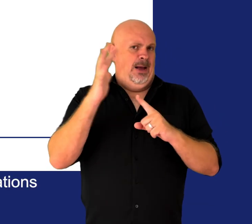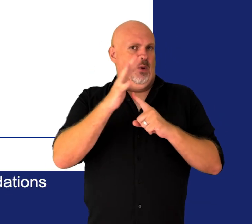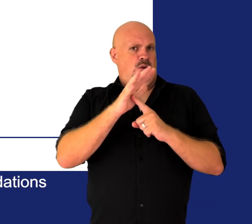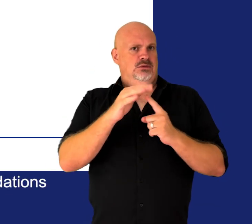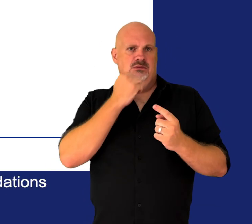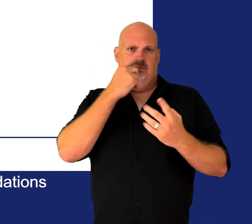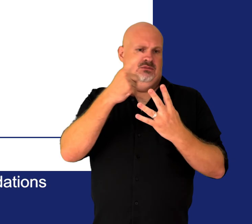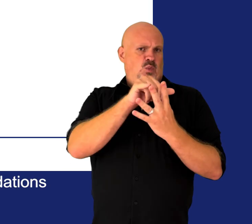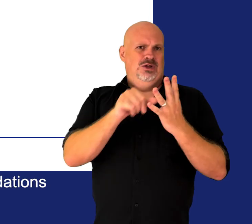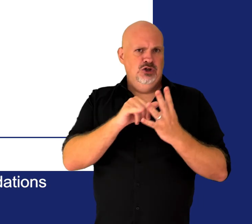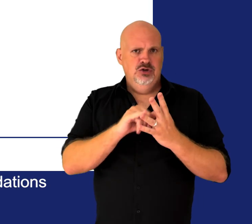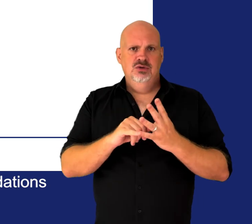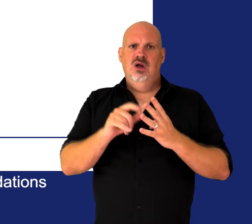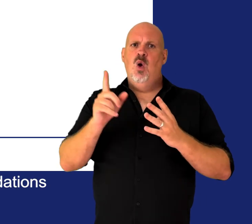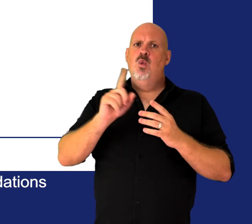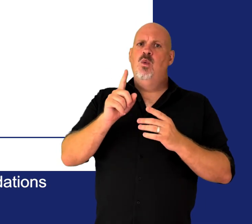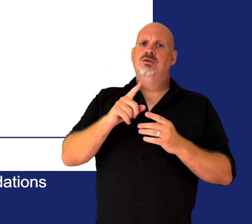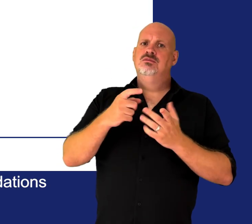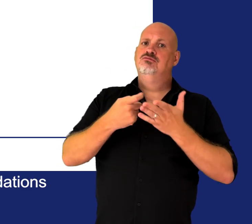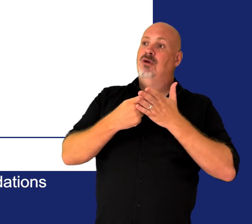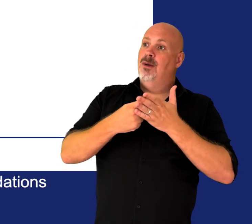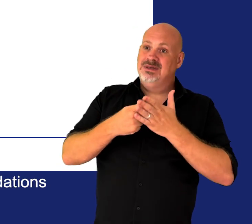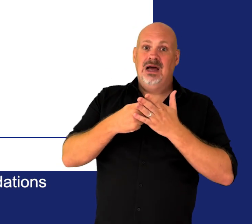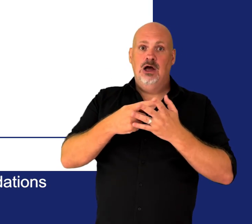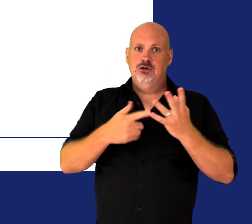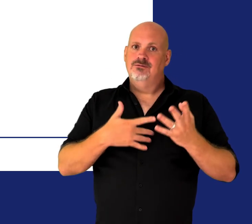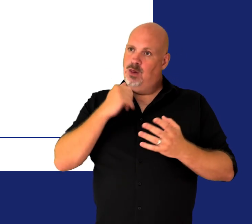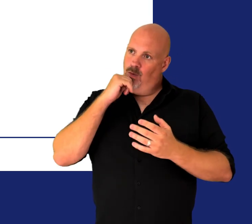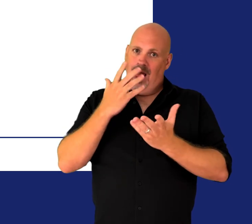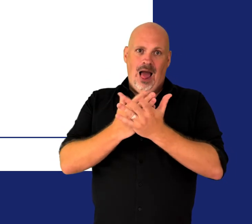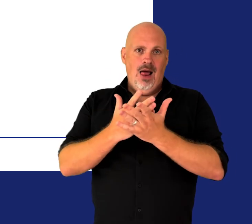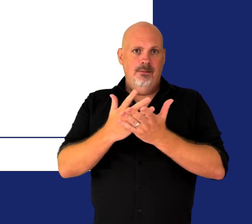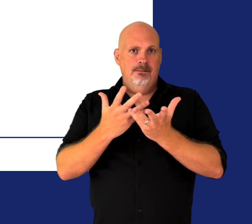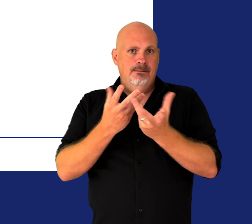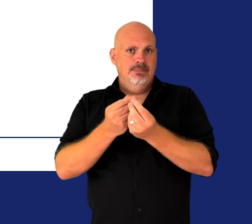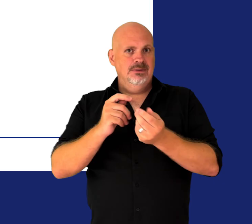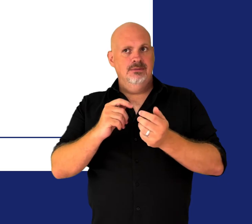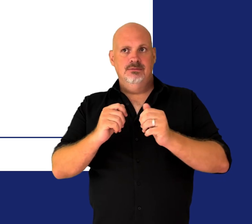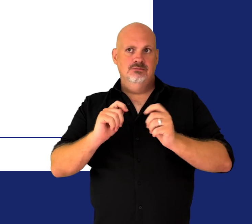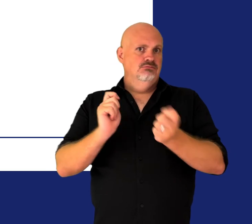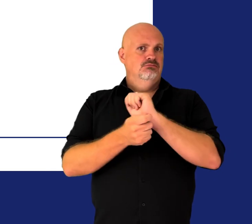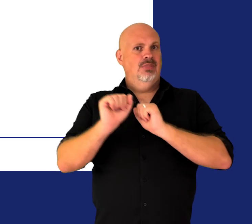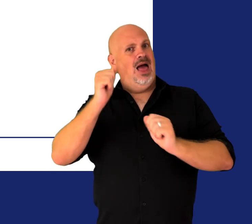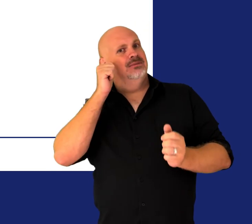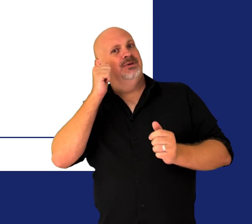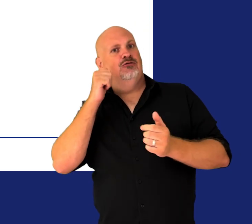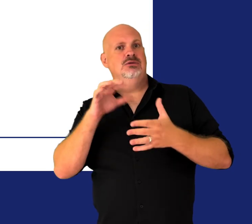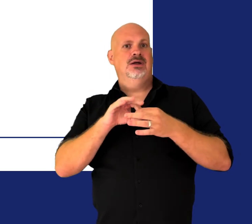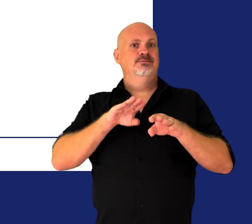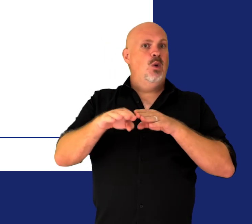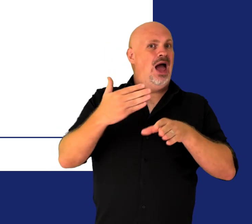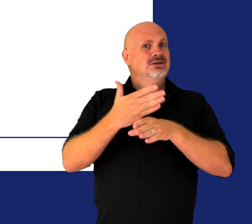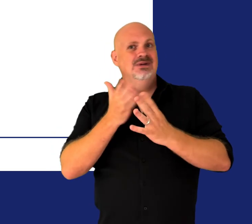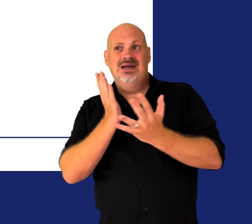them, and to what difference that these recommendations will make for their experience of accessing sport and activity. Now I'll hand back to Catherine and